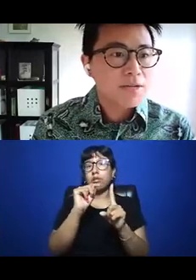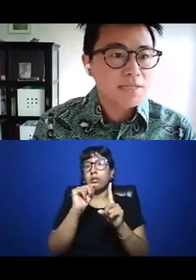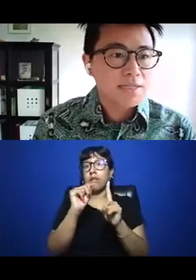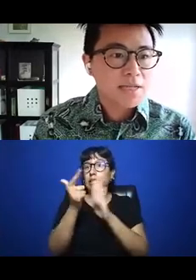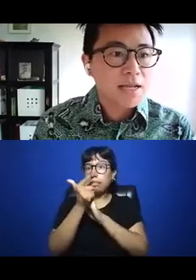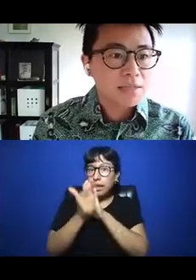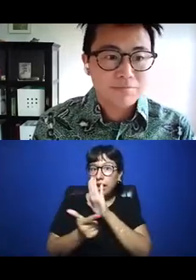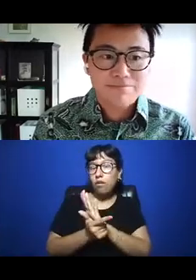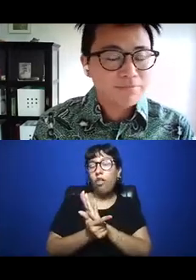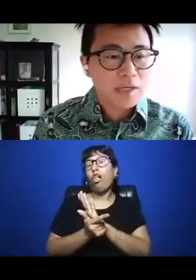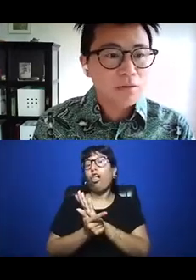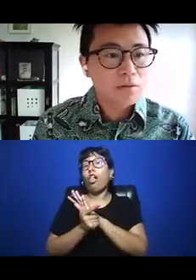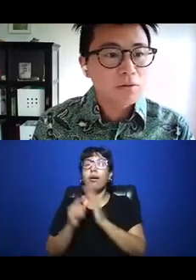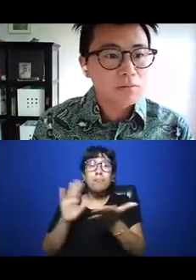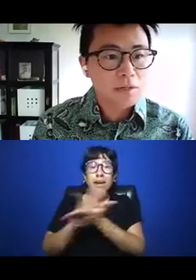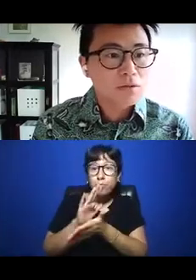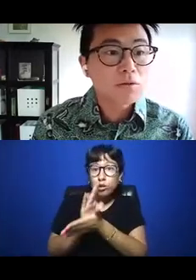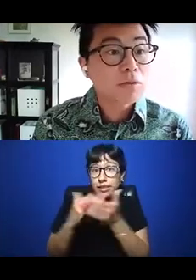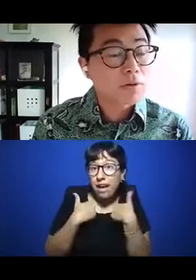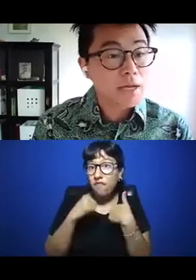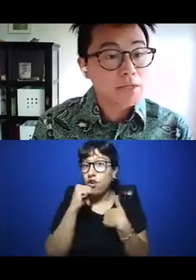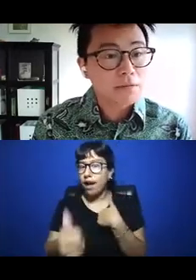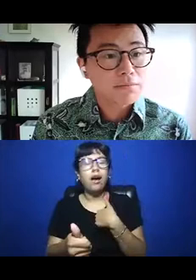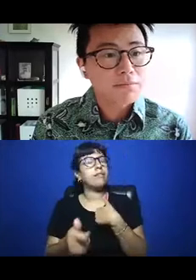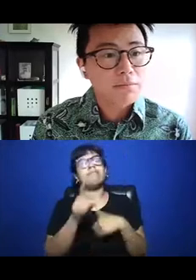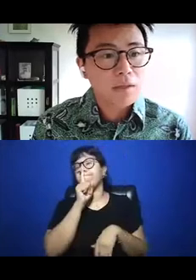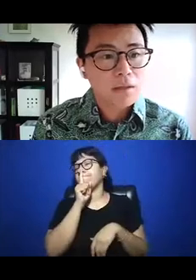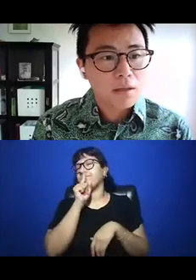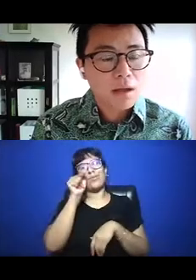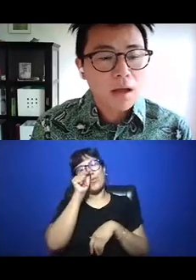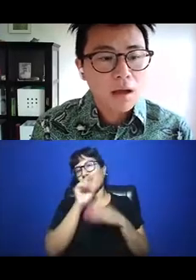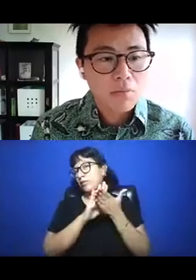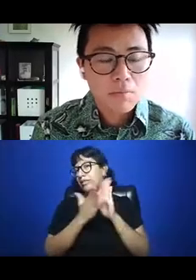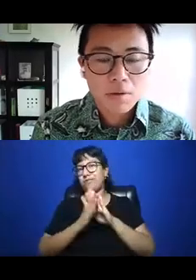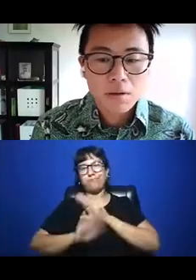legal residency status in Google communication.